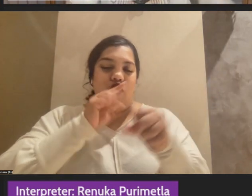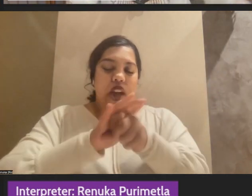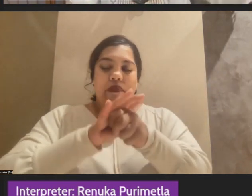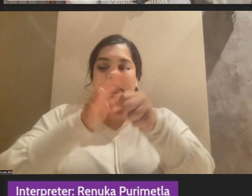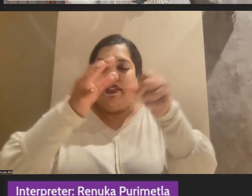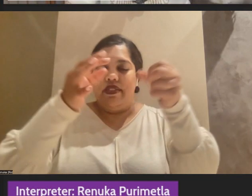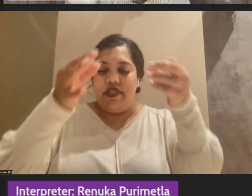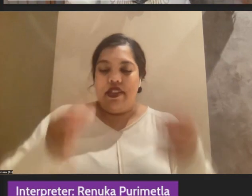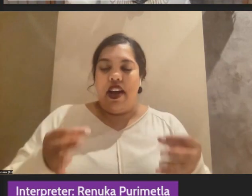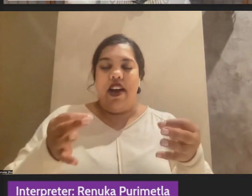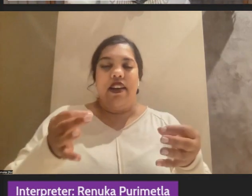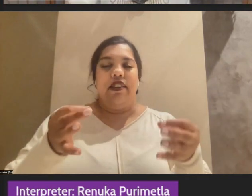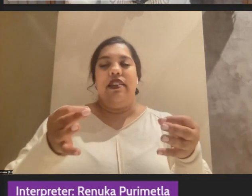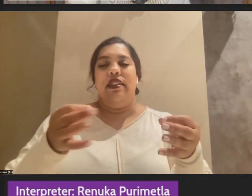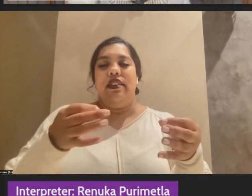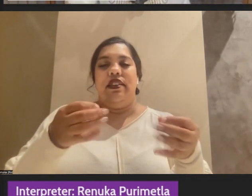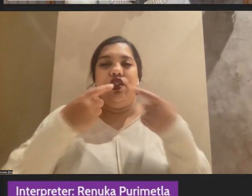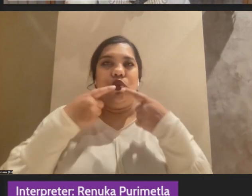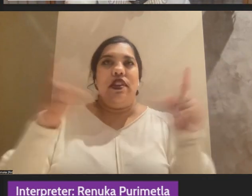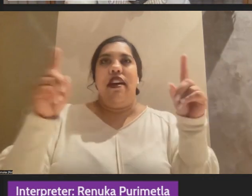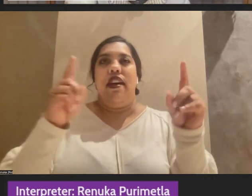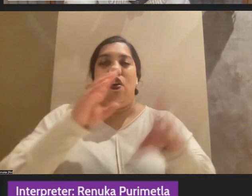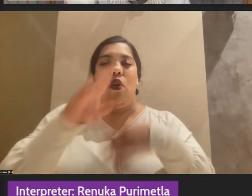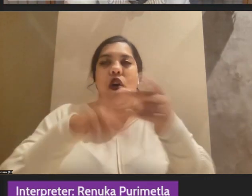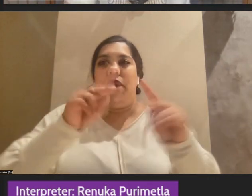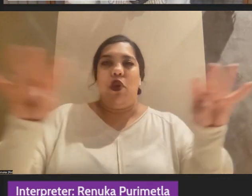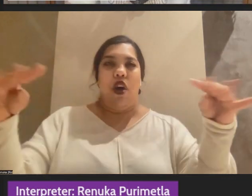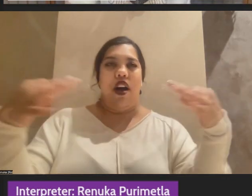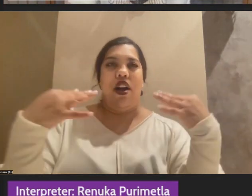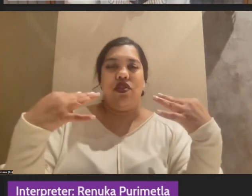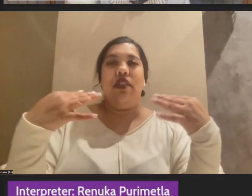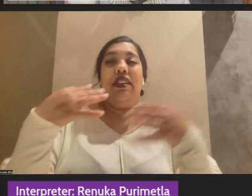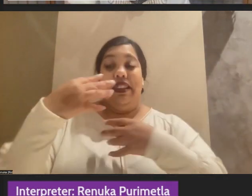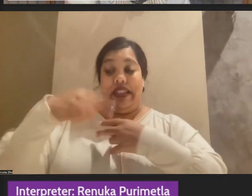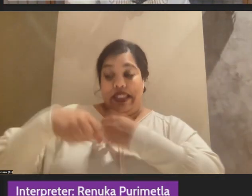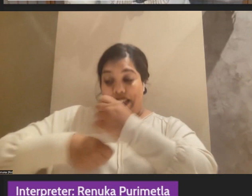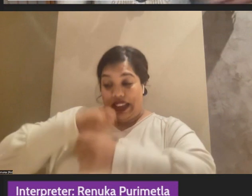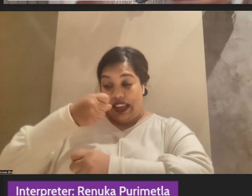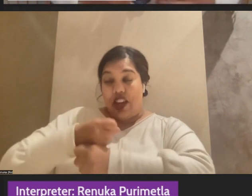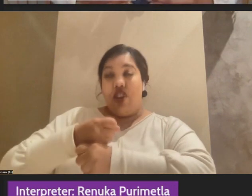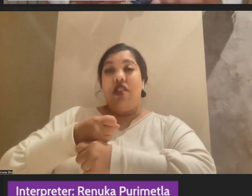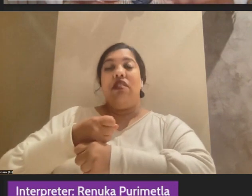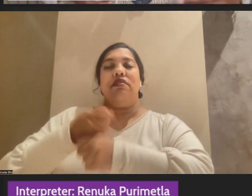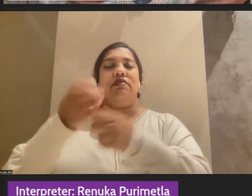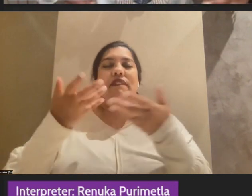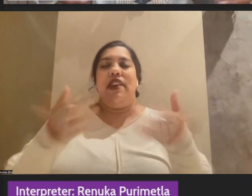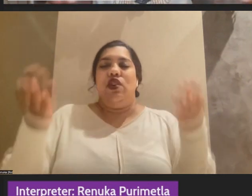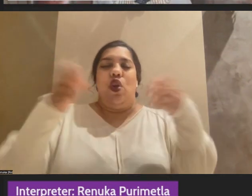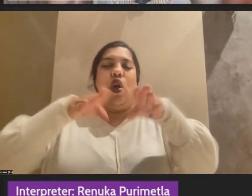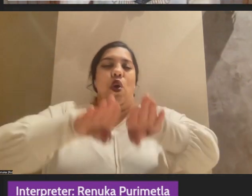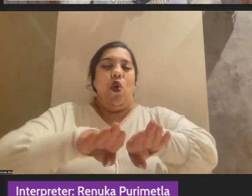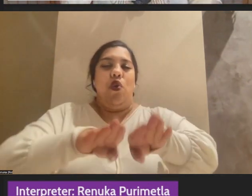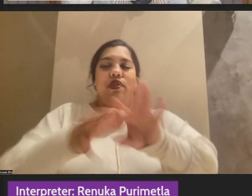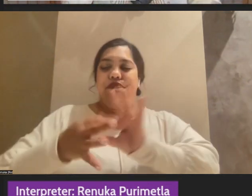close out, and we surrender and release whatever we need to surrender and release, and expand